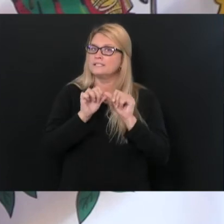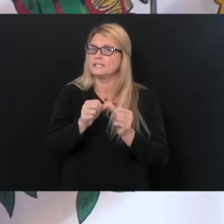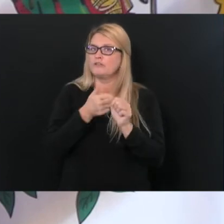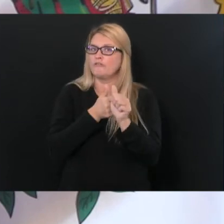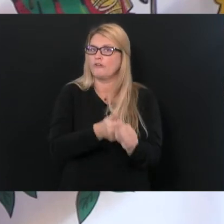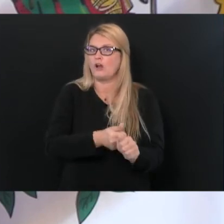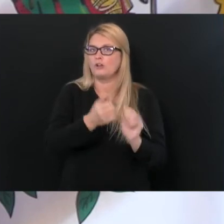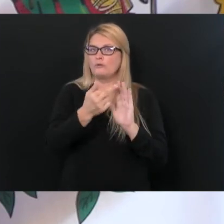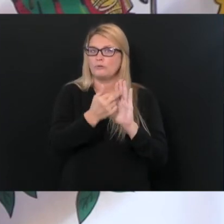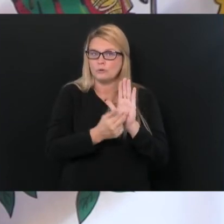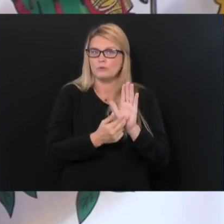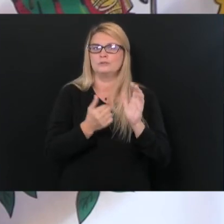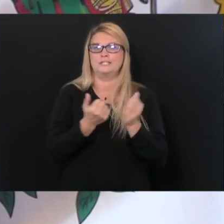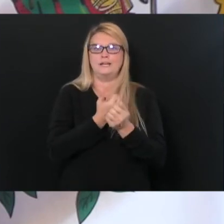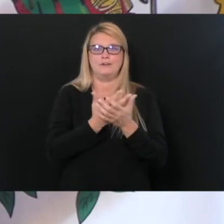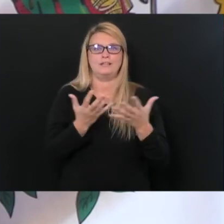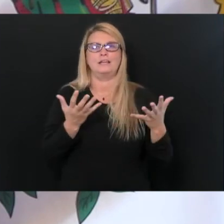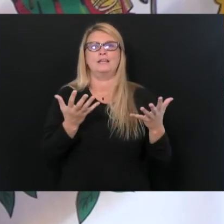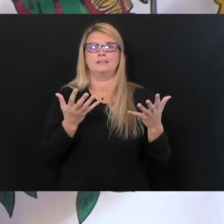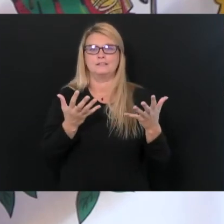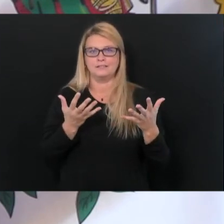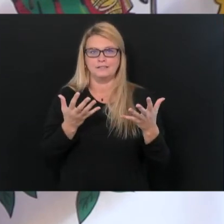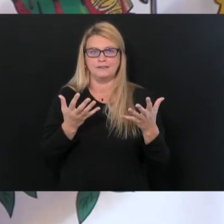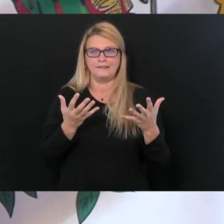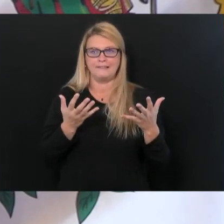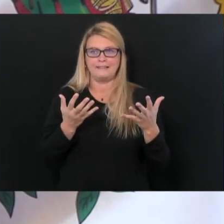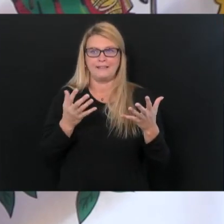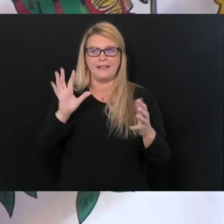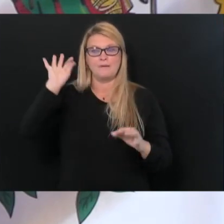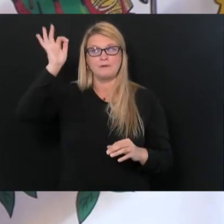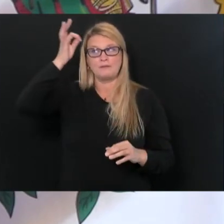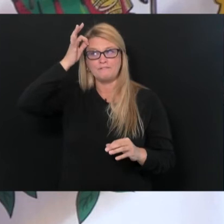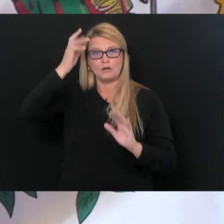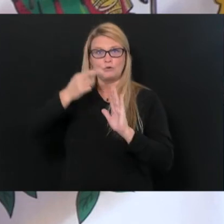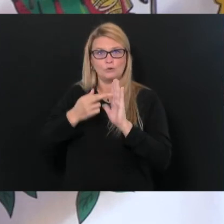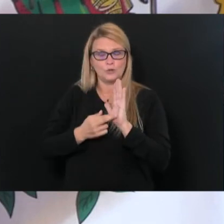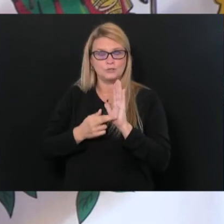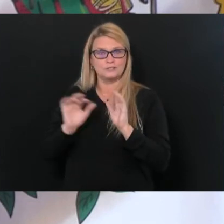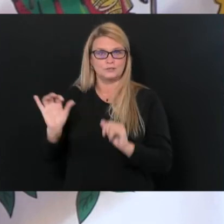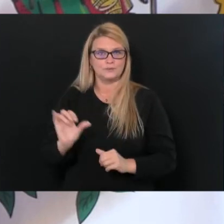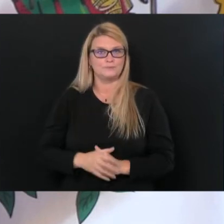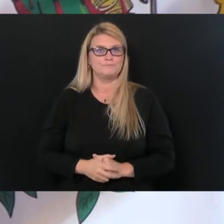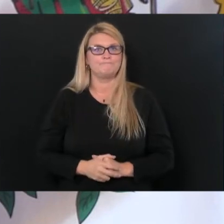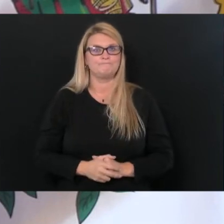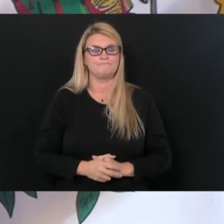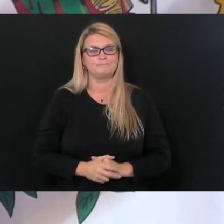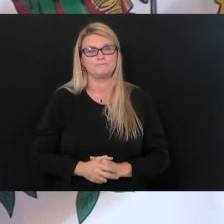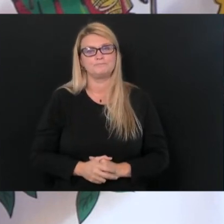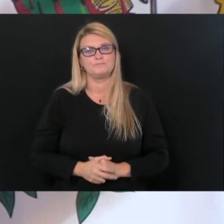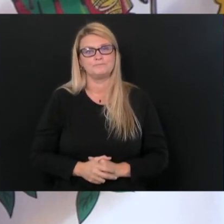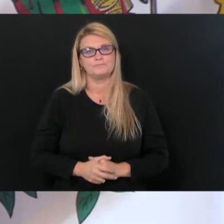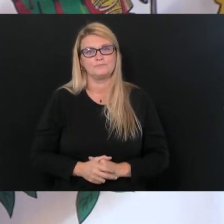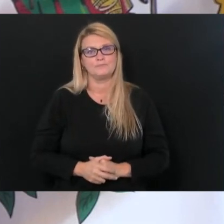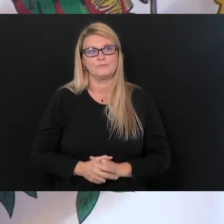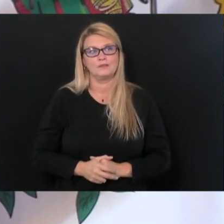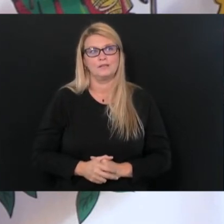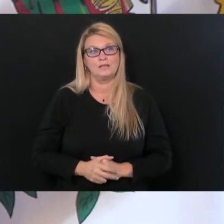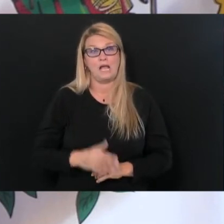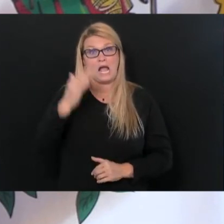that we're doing everything by the book, by the federal guidelines, and get those monies out. I know they've been